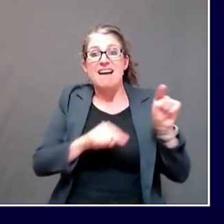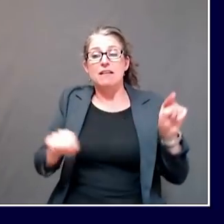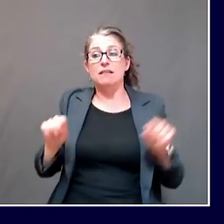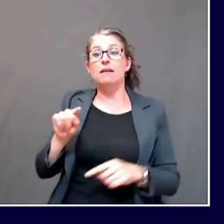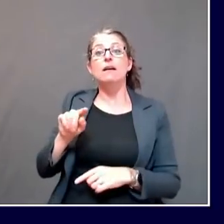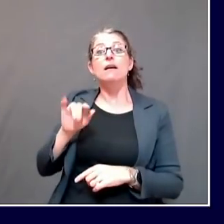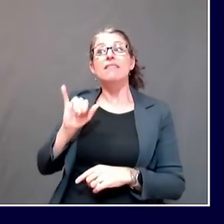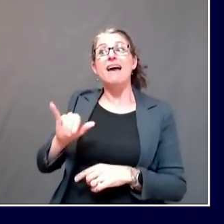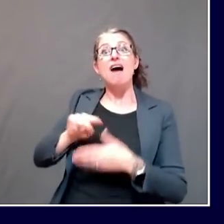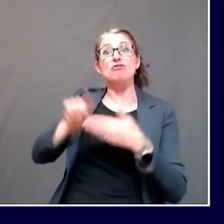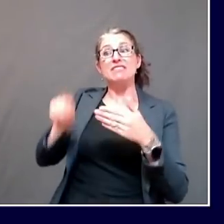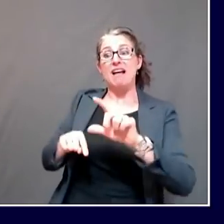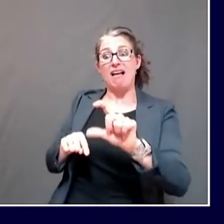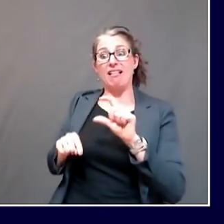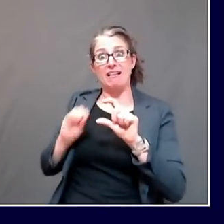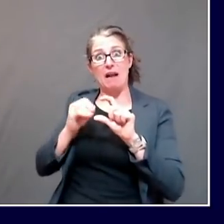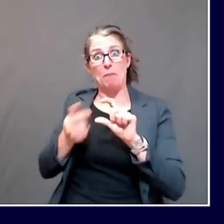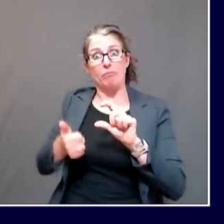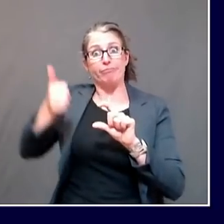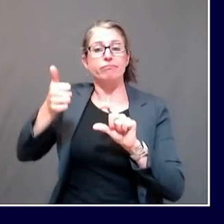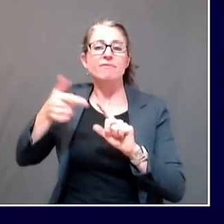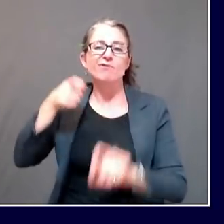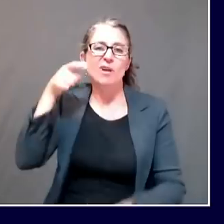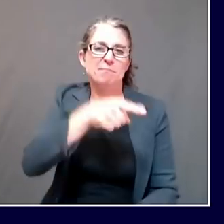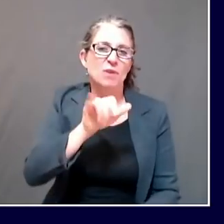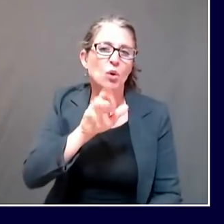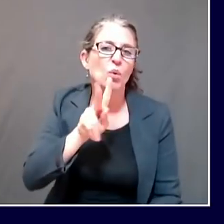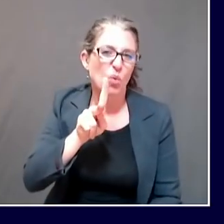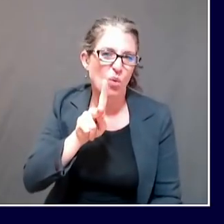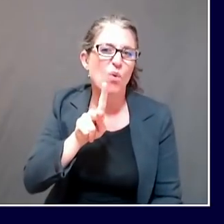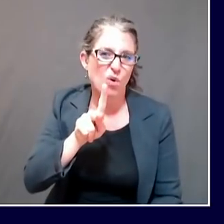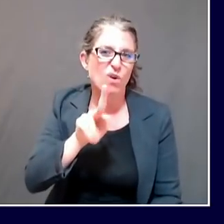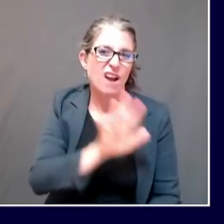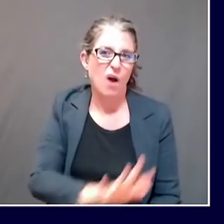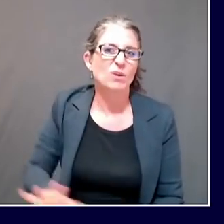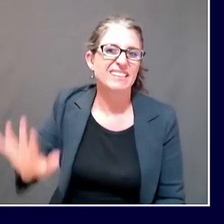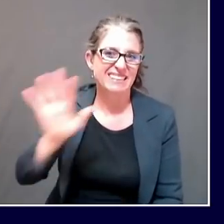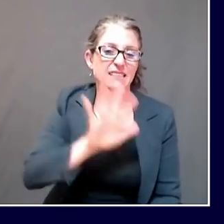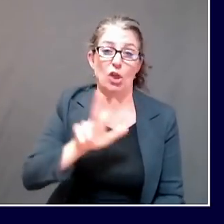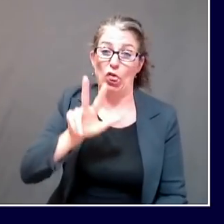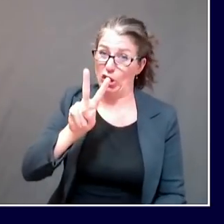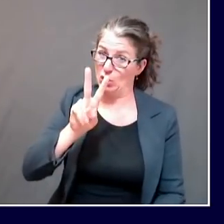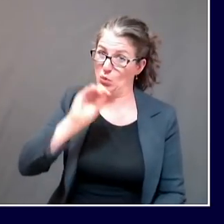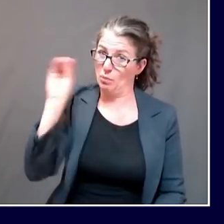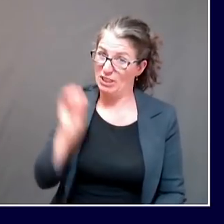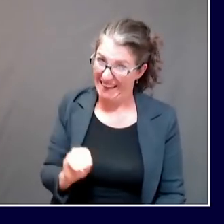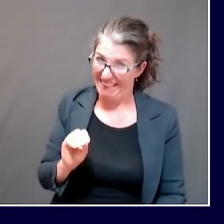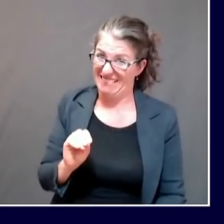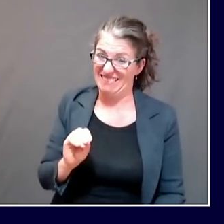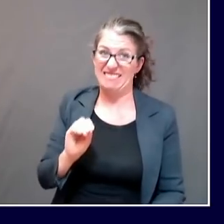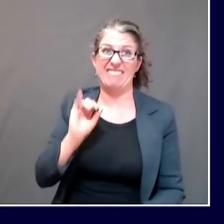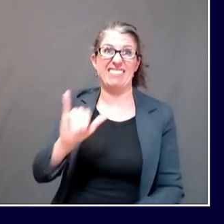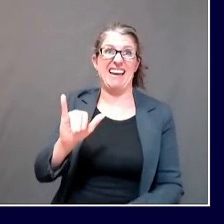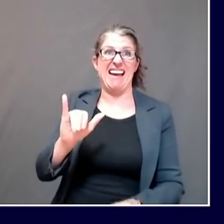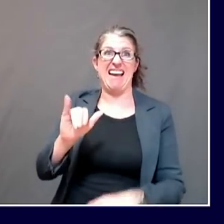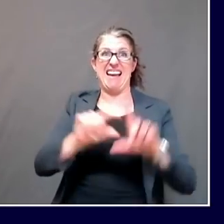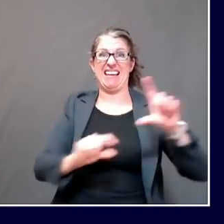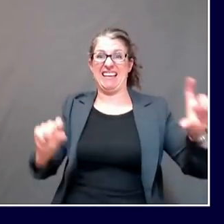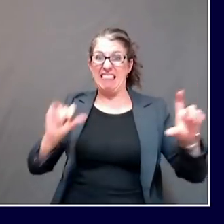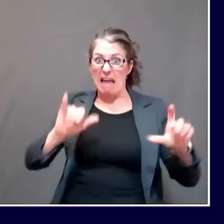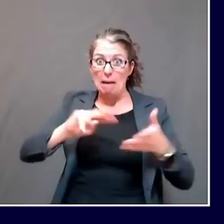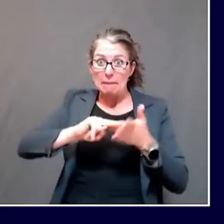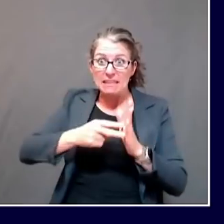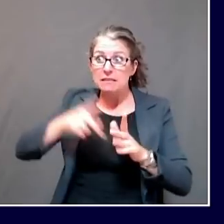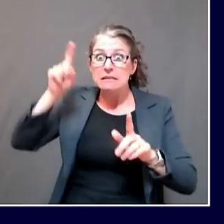of York County. Of the cases in the past 24 hours, approximately a third are represented by individuals in York